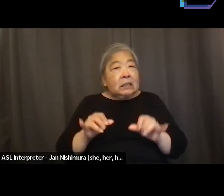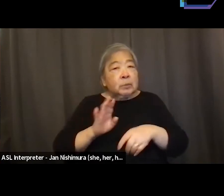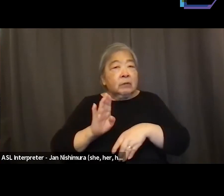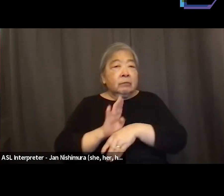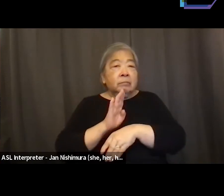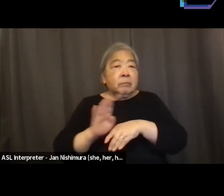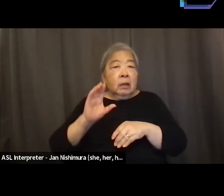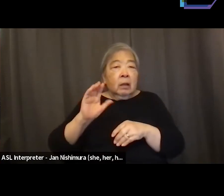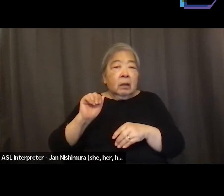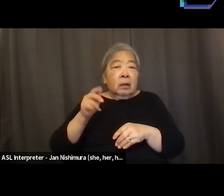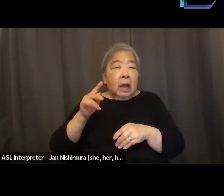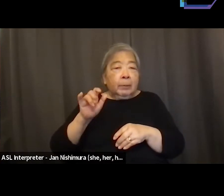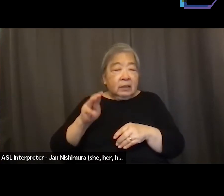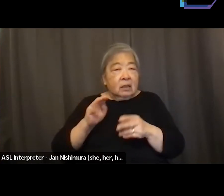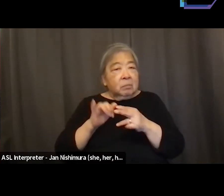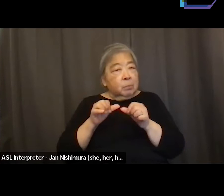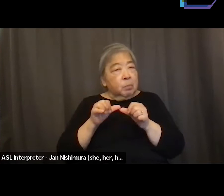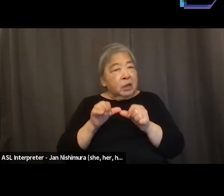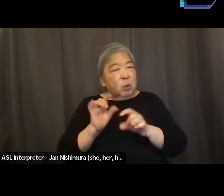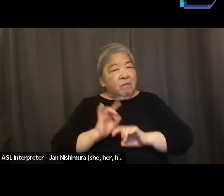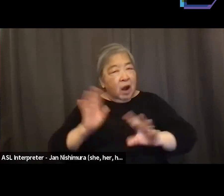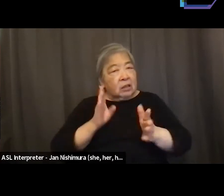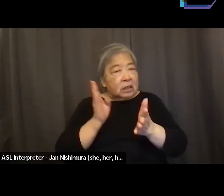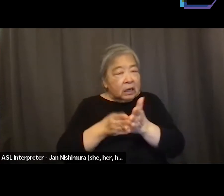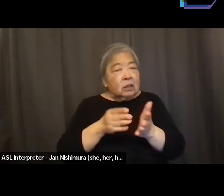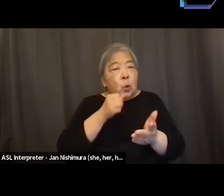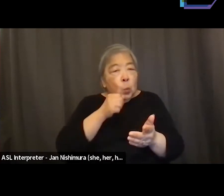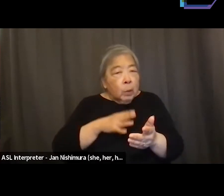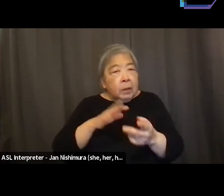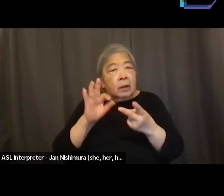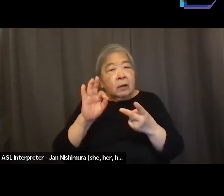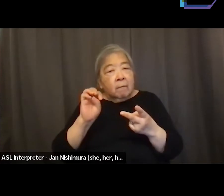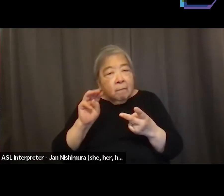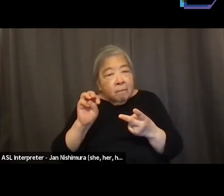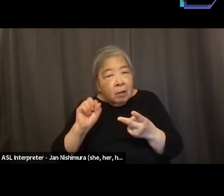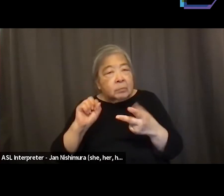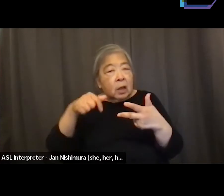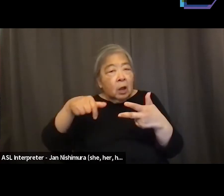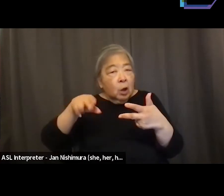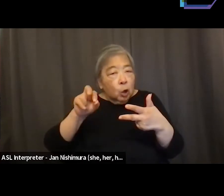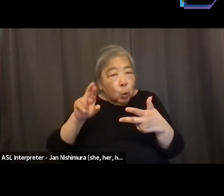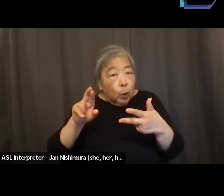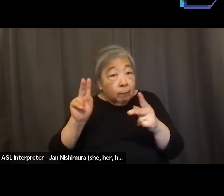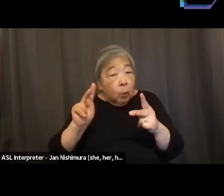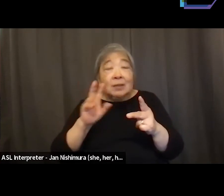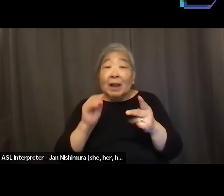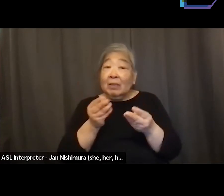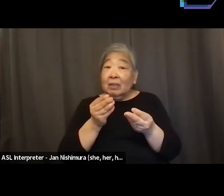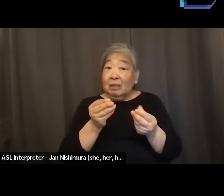that perpetuate violence on Indigenous women, femmes, and queer folk, as well as the land itself. right? I think